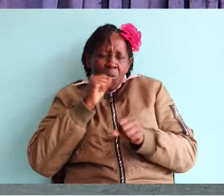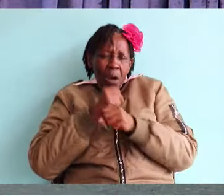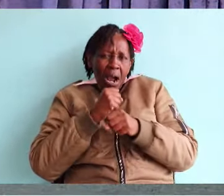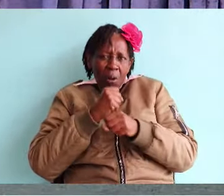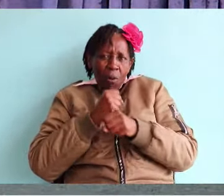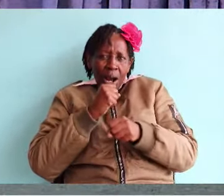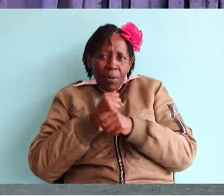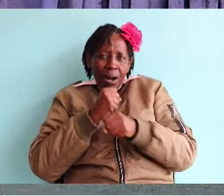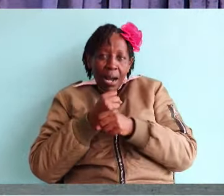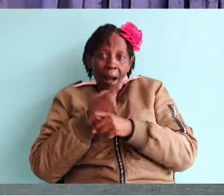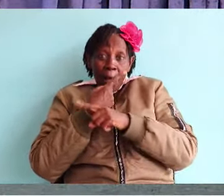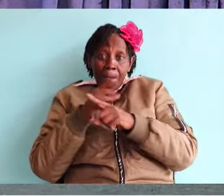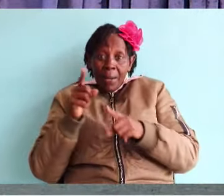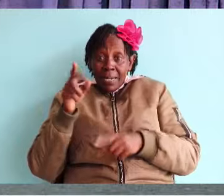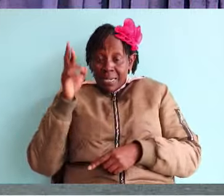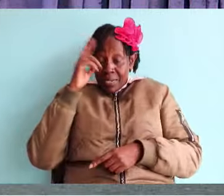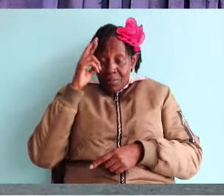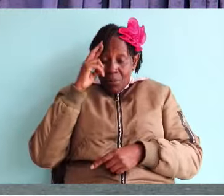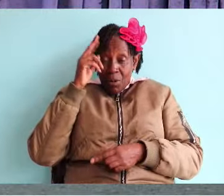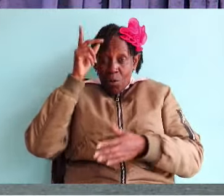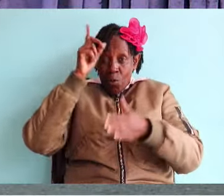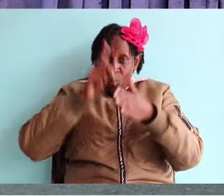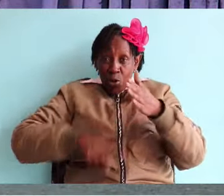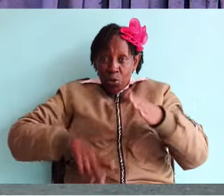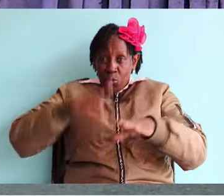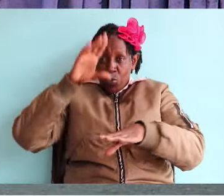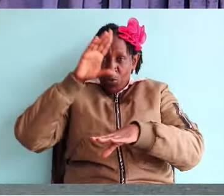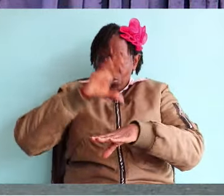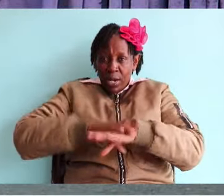that whatever you get here on earth cannot be